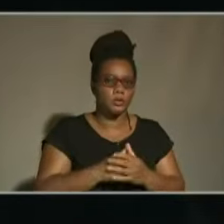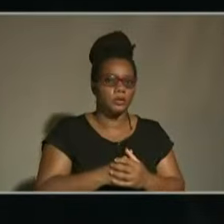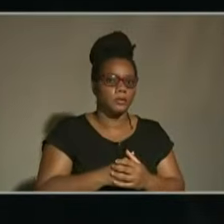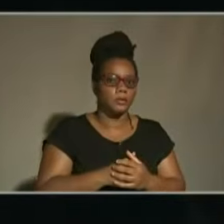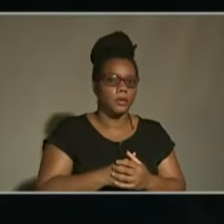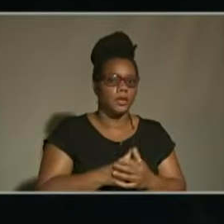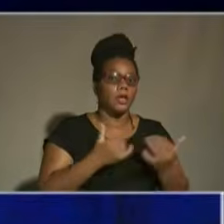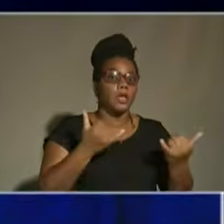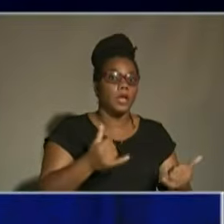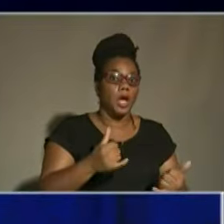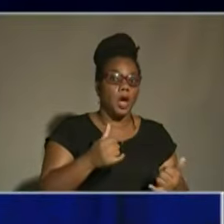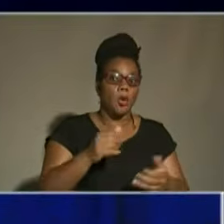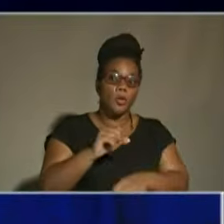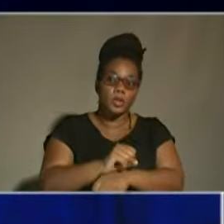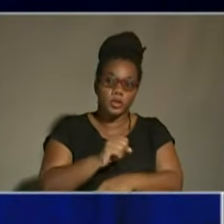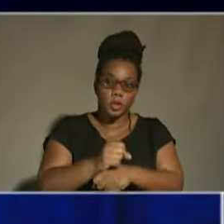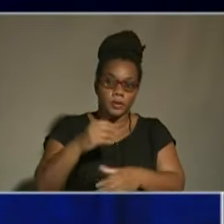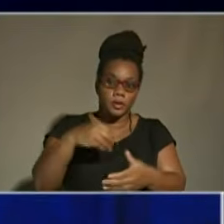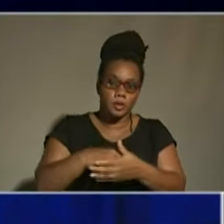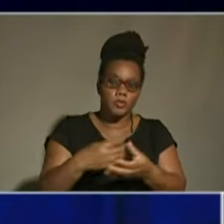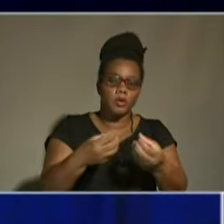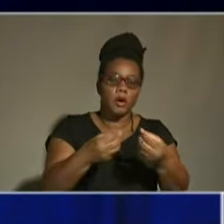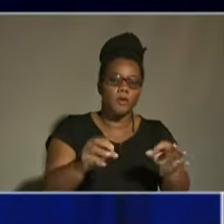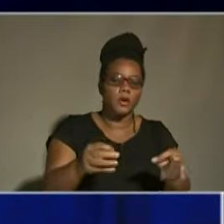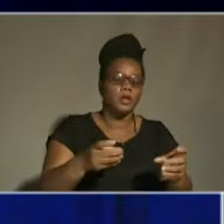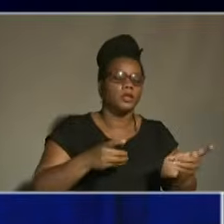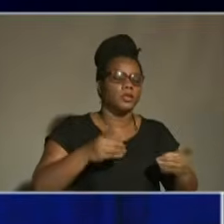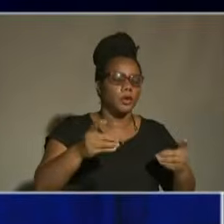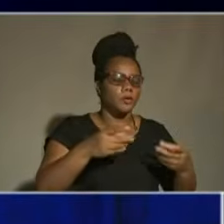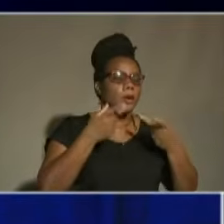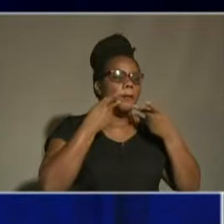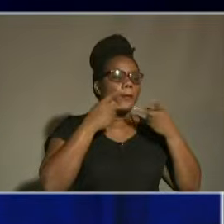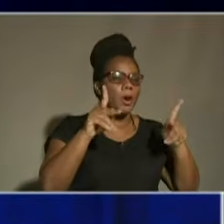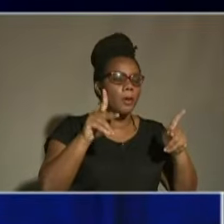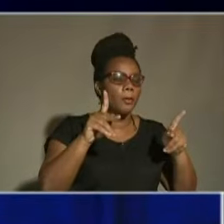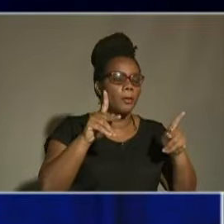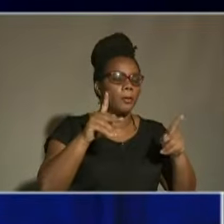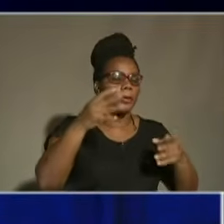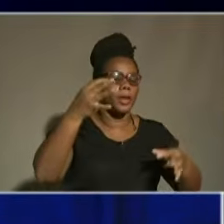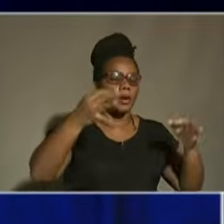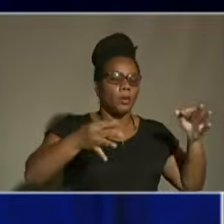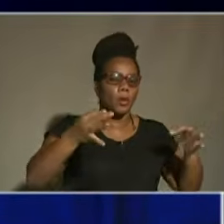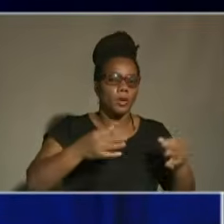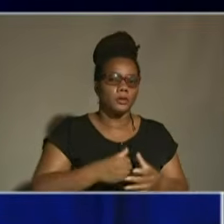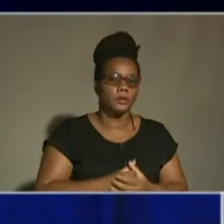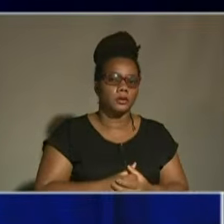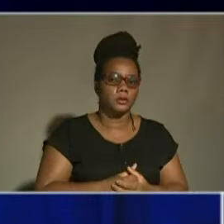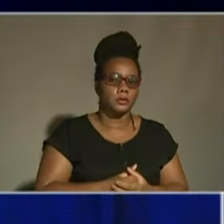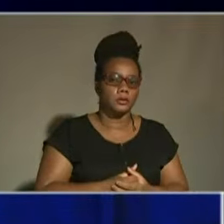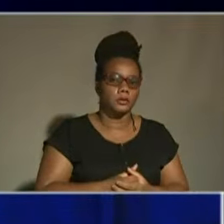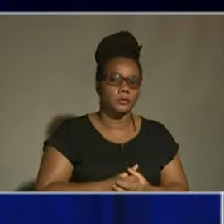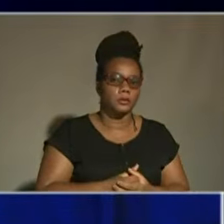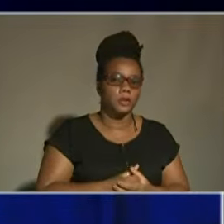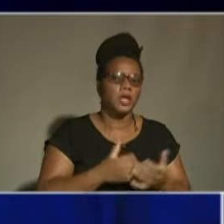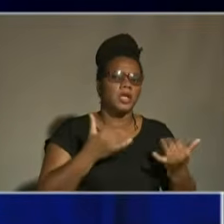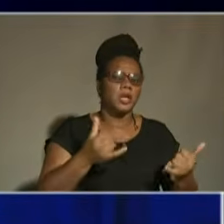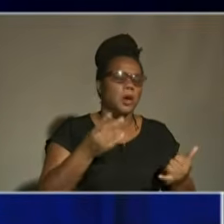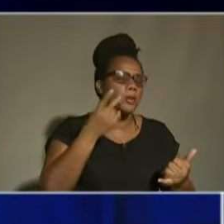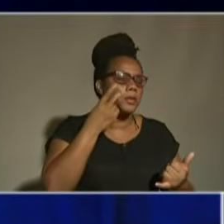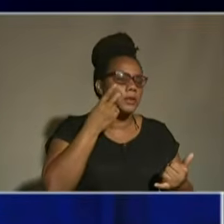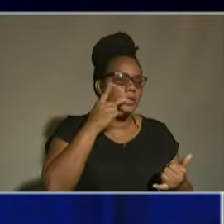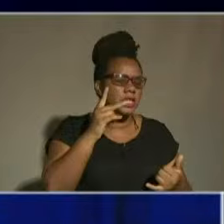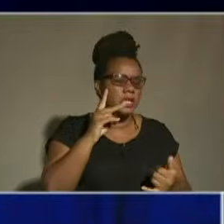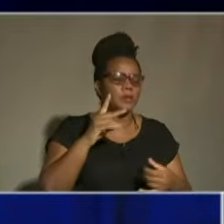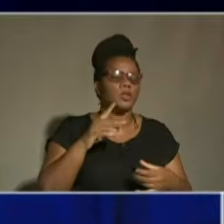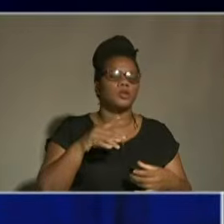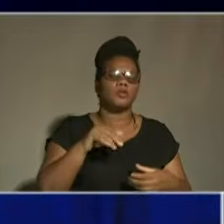posts identified included the Office of Director of Public Prosecutions. Not only did you not implement this, but you disregarded the opposition's objections in the